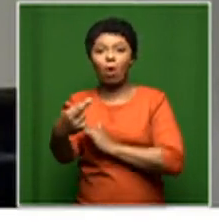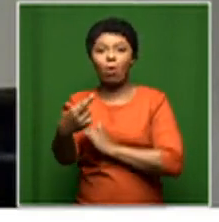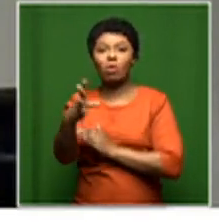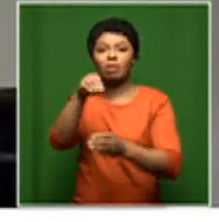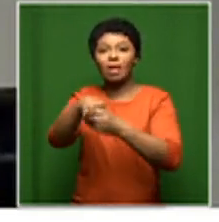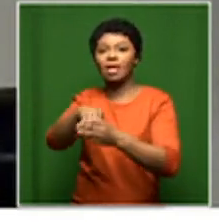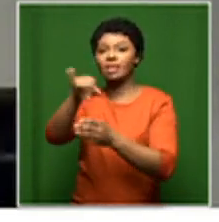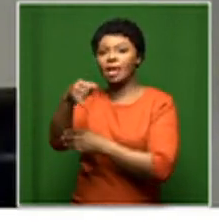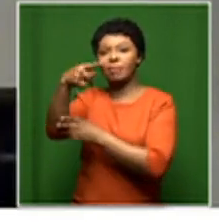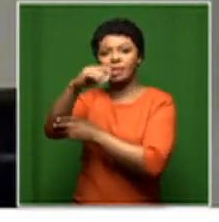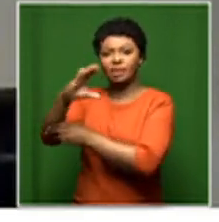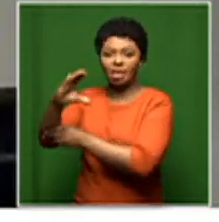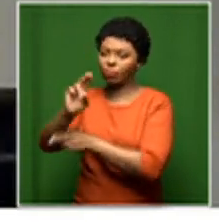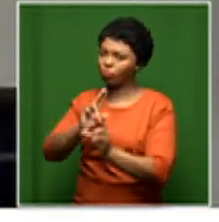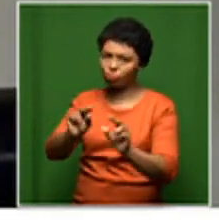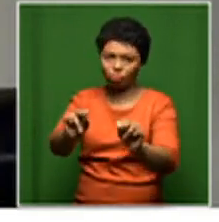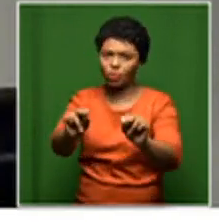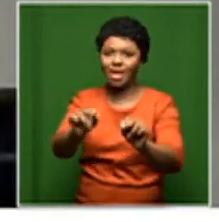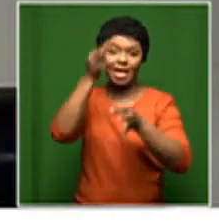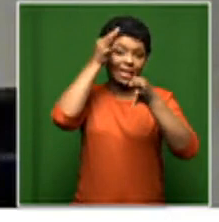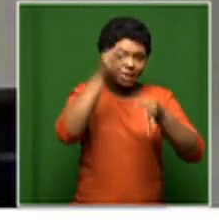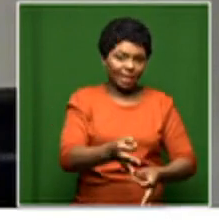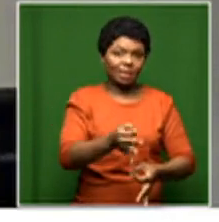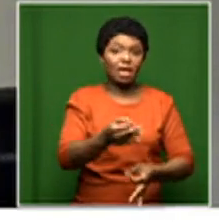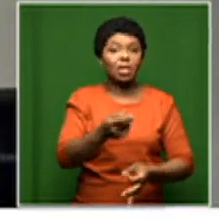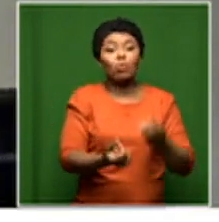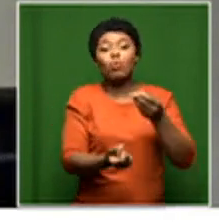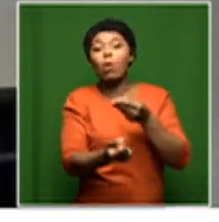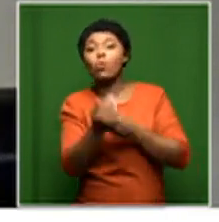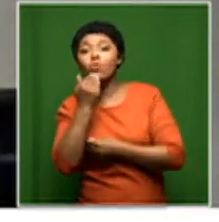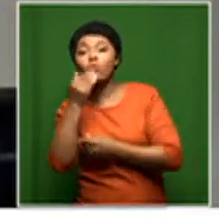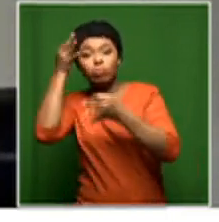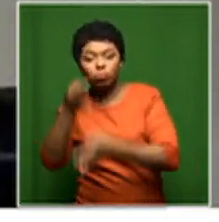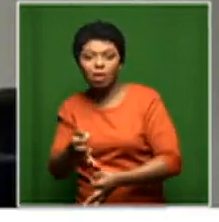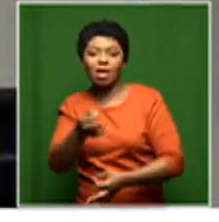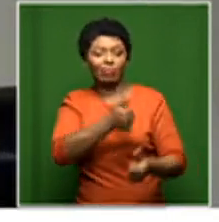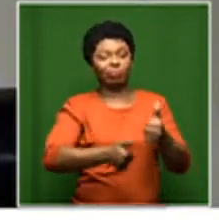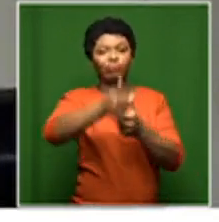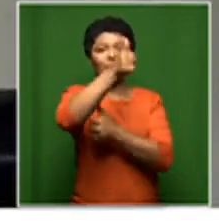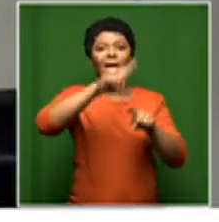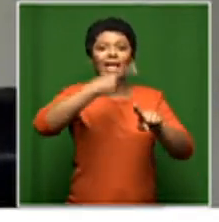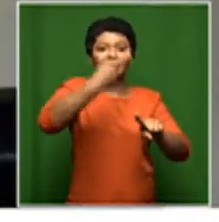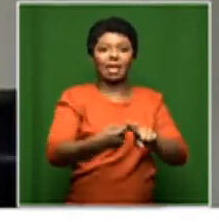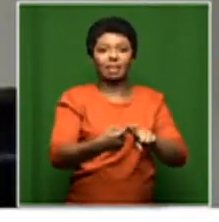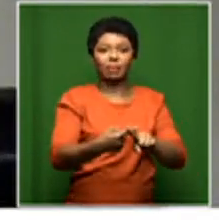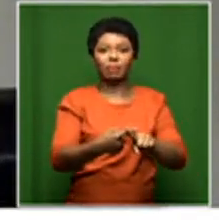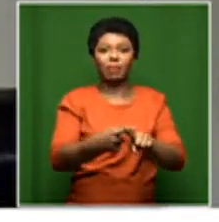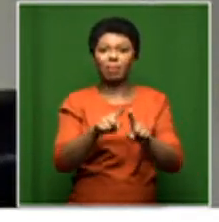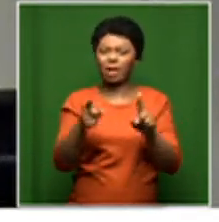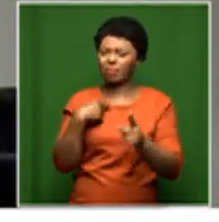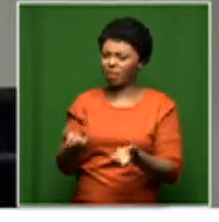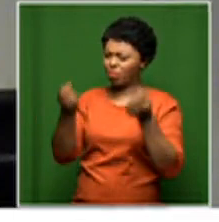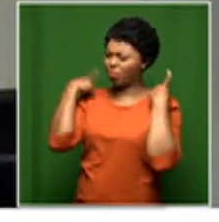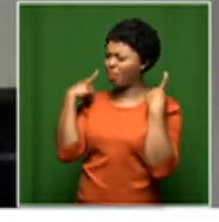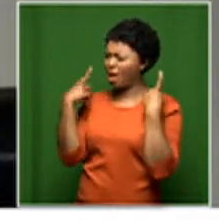in the JPC. These are decisions that are taken by the executive. We fail to understand how this is even possible. And this was